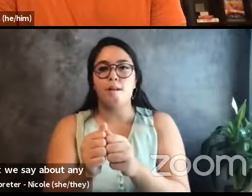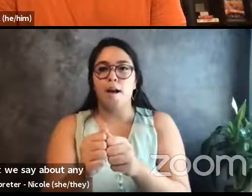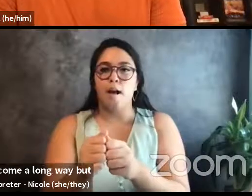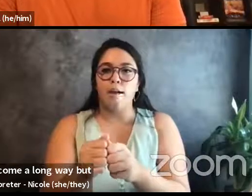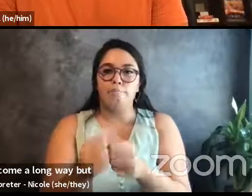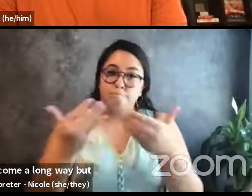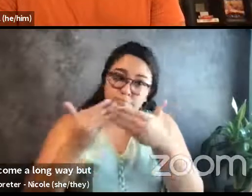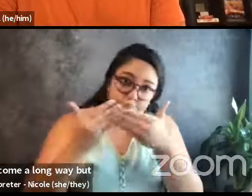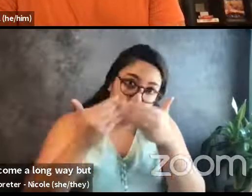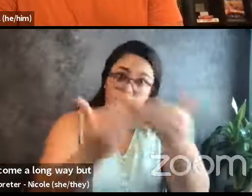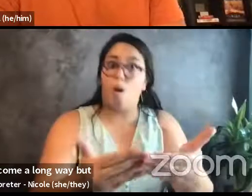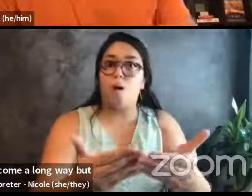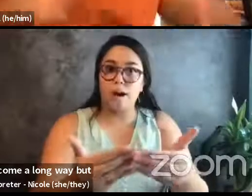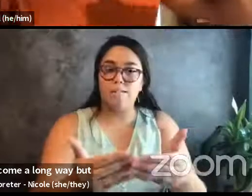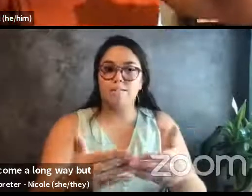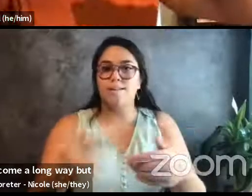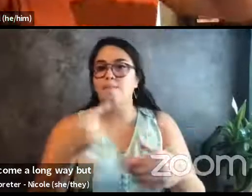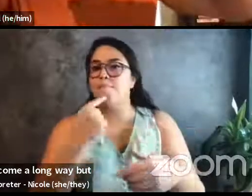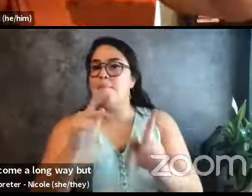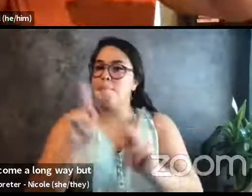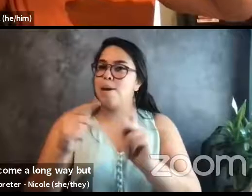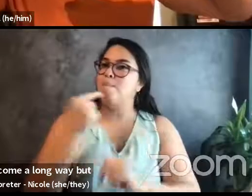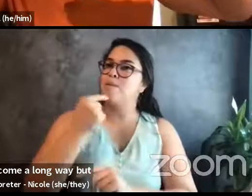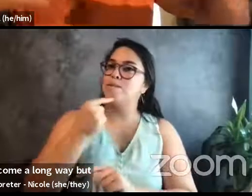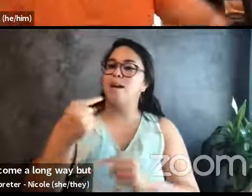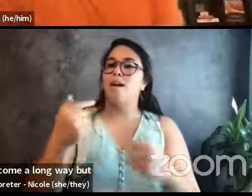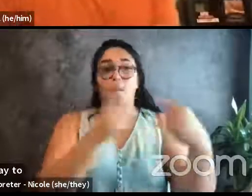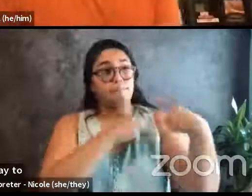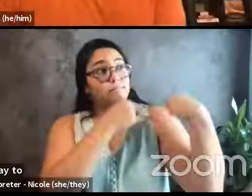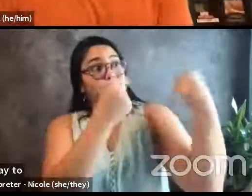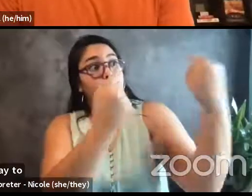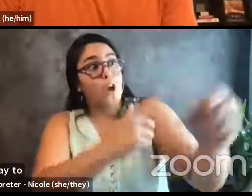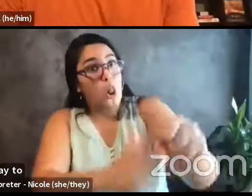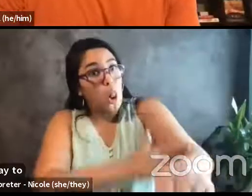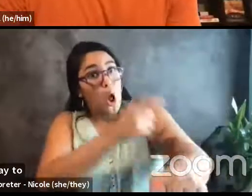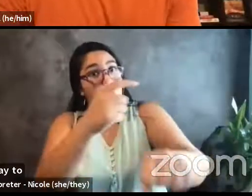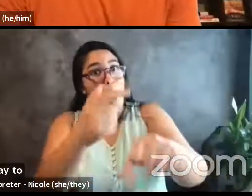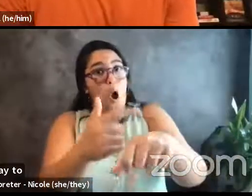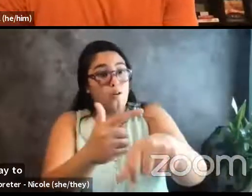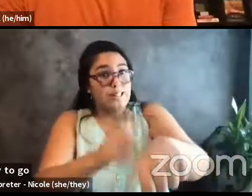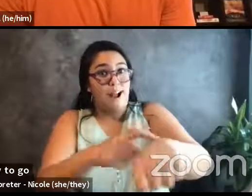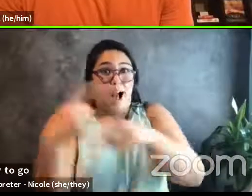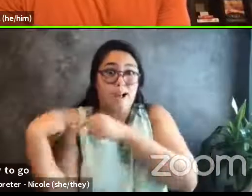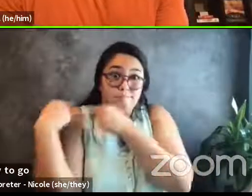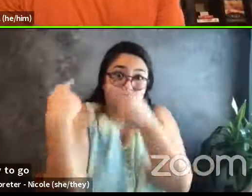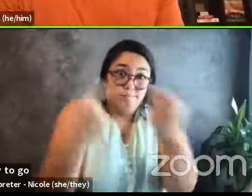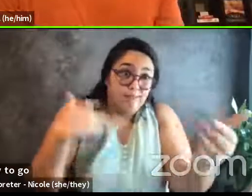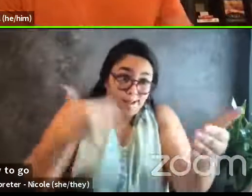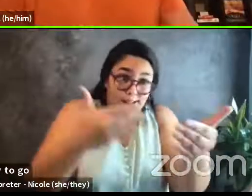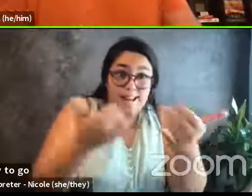have a long way to go. Um, and on that note, I'm going to bring us to a close.